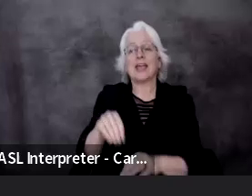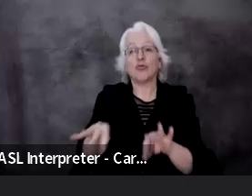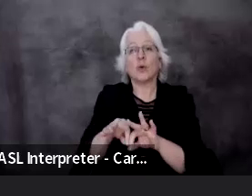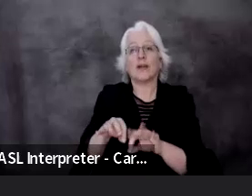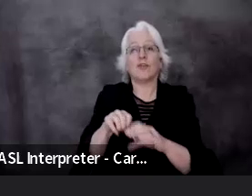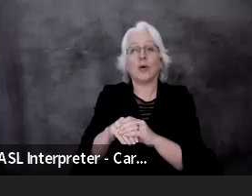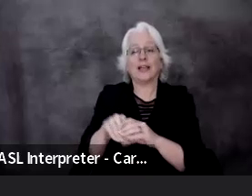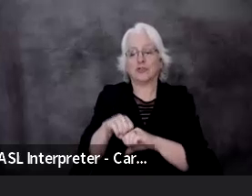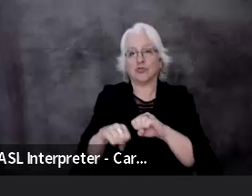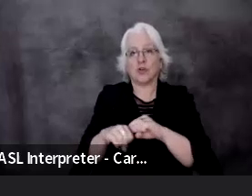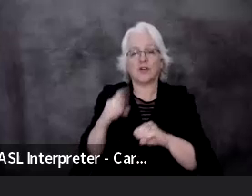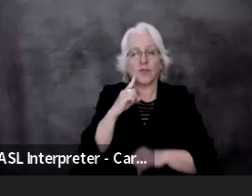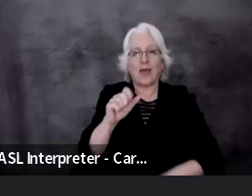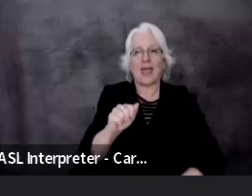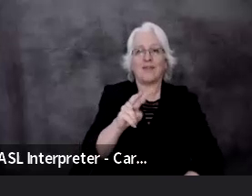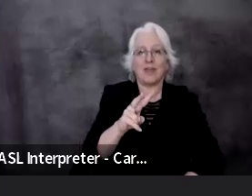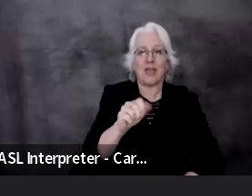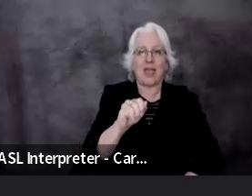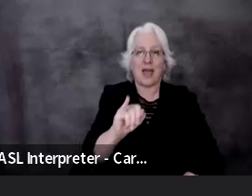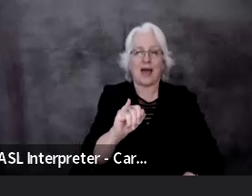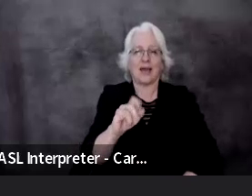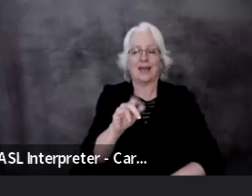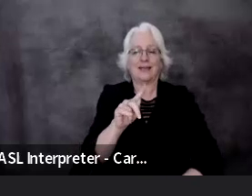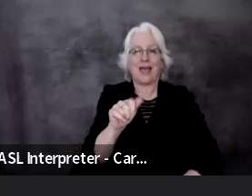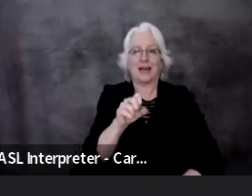in AV AI datasets,